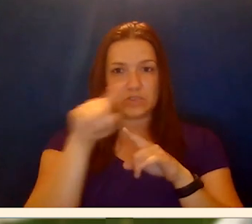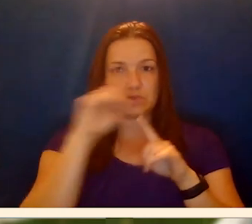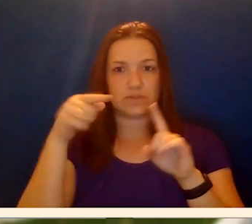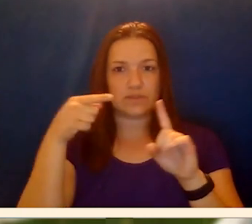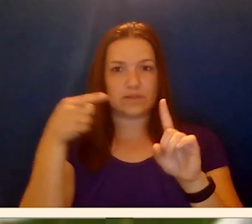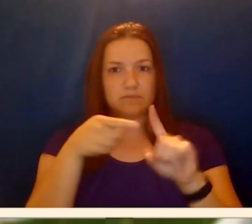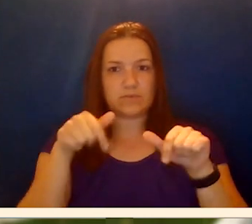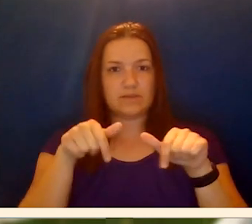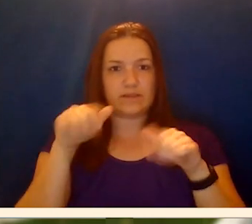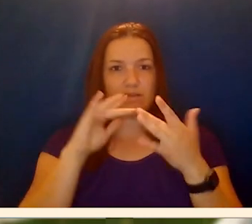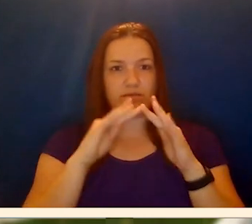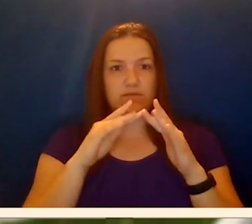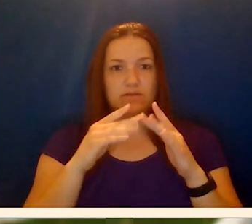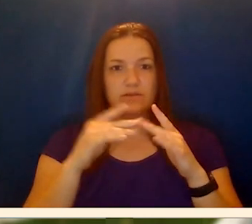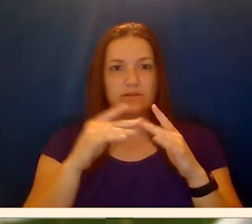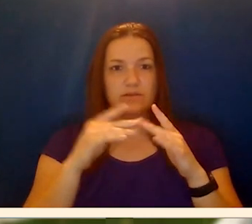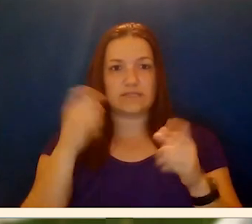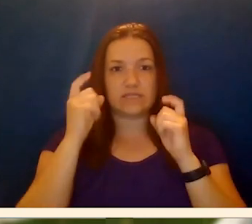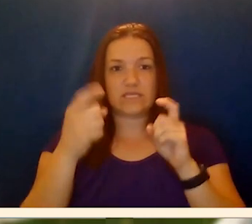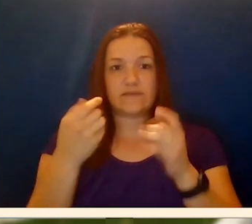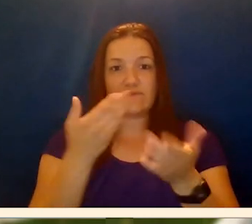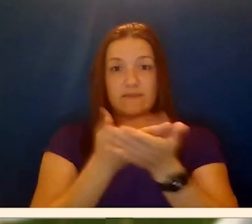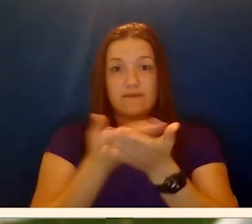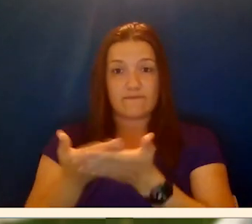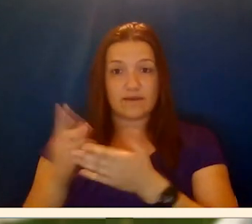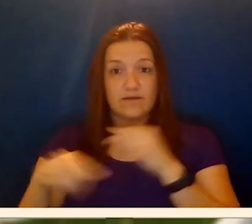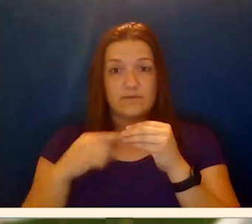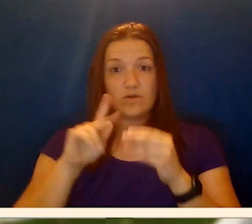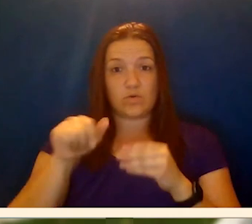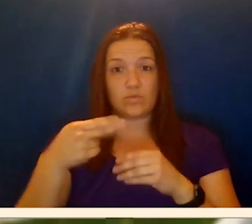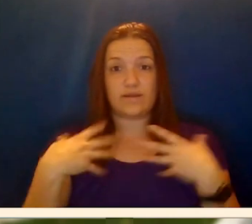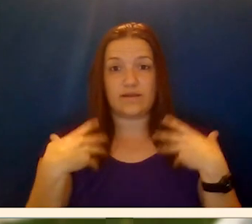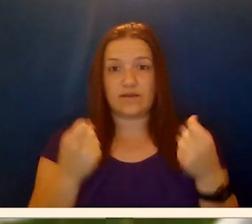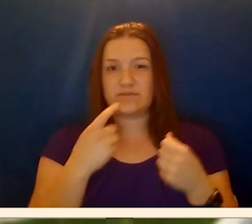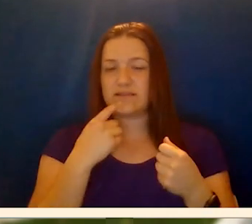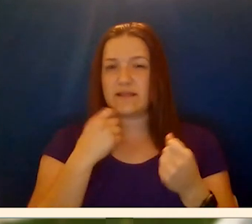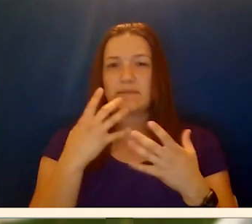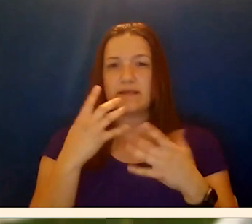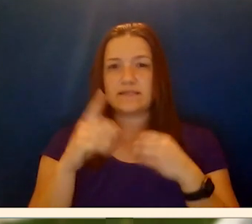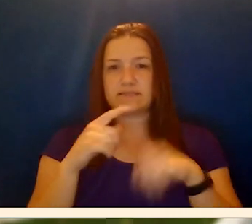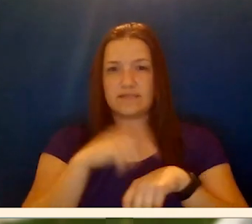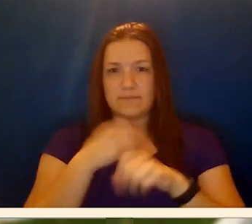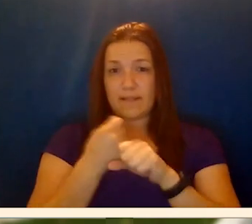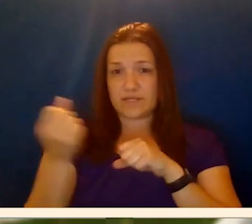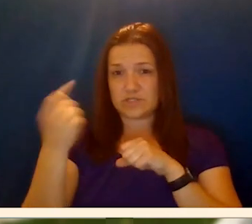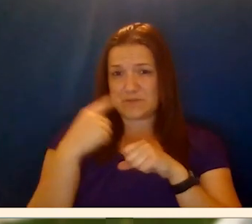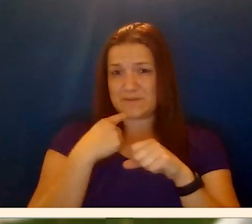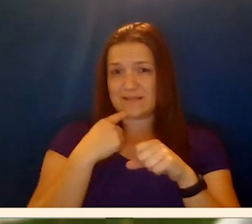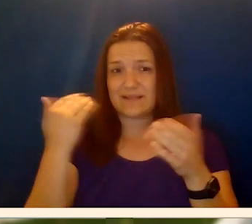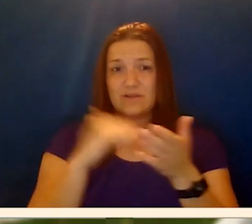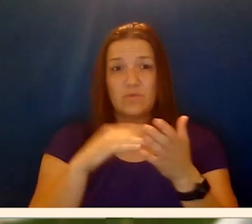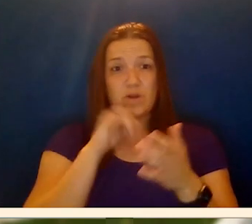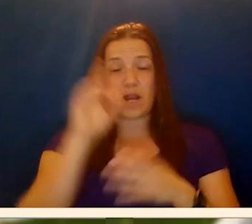purpose of this webinar is just to give you the facts about Cahuilla Health. We said it several times last year, but I'm going to say it again. We are